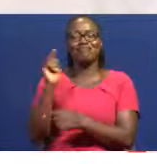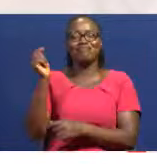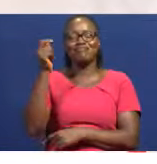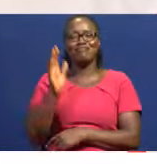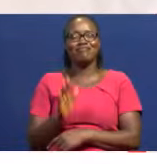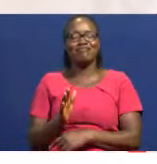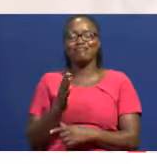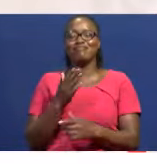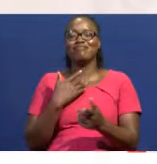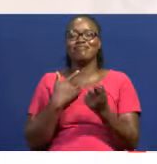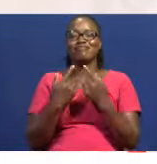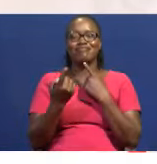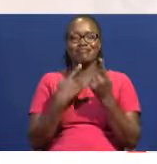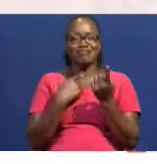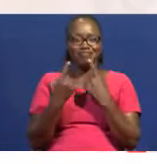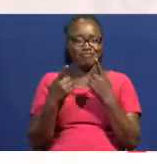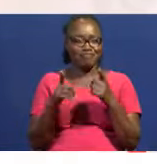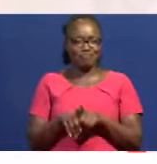wetu tunaongea.